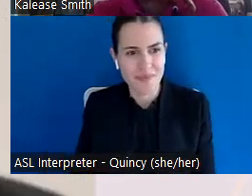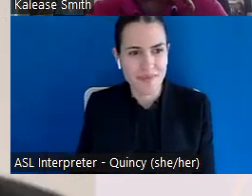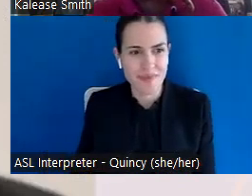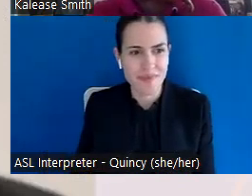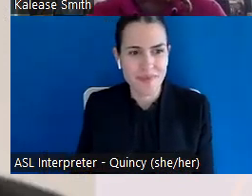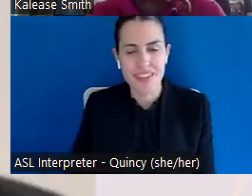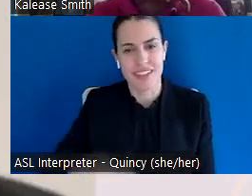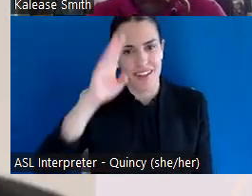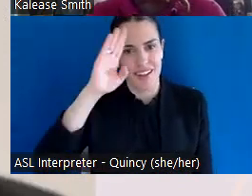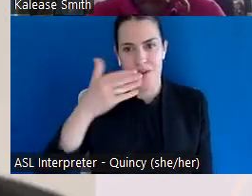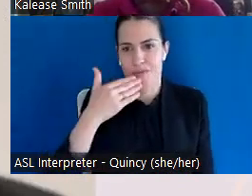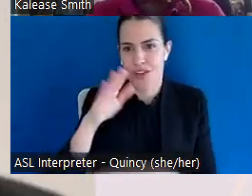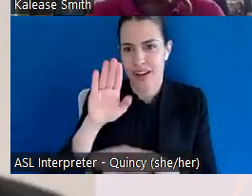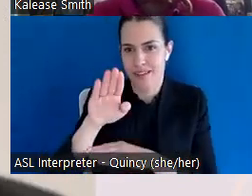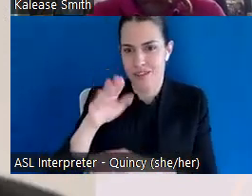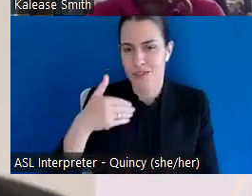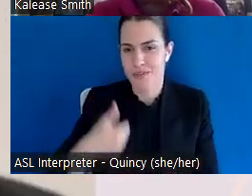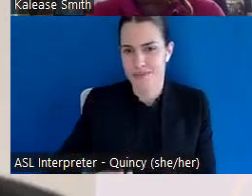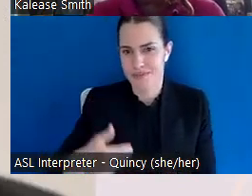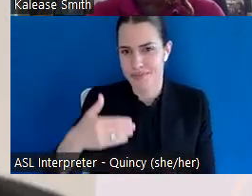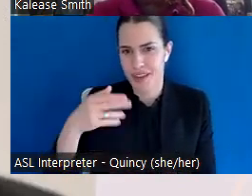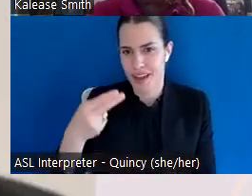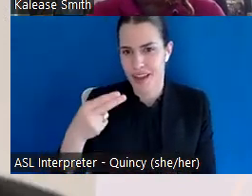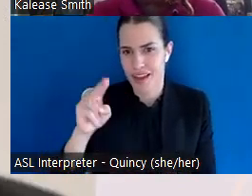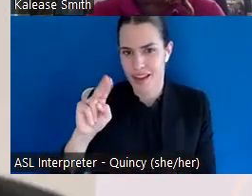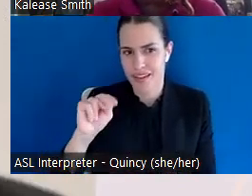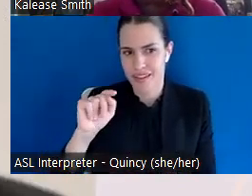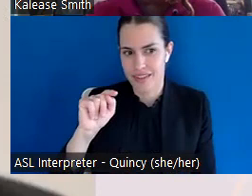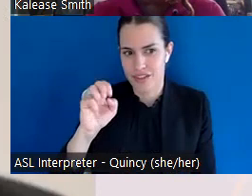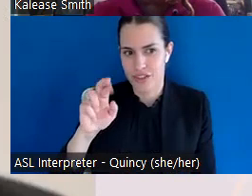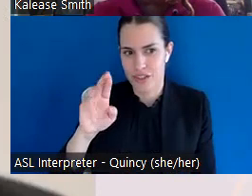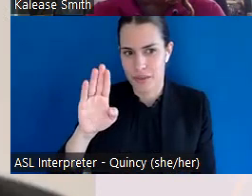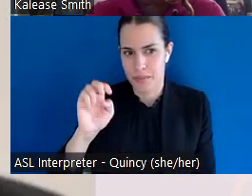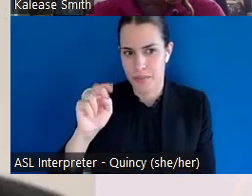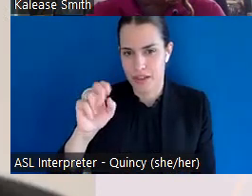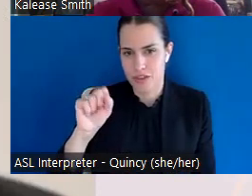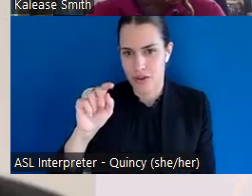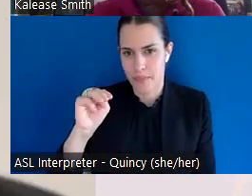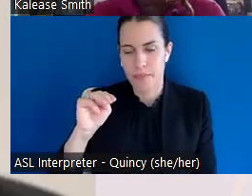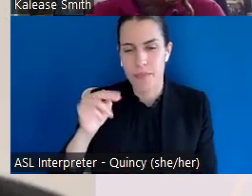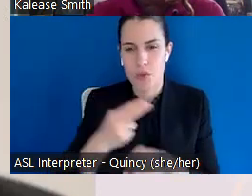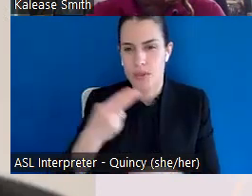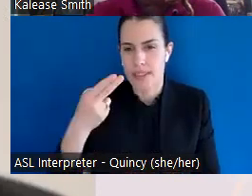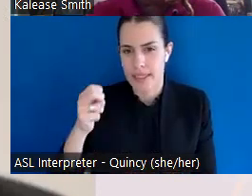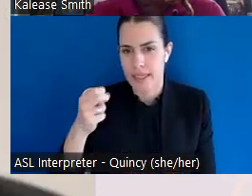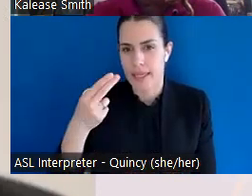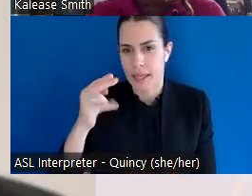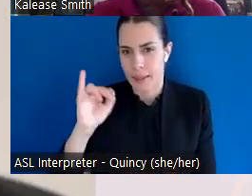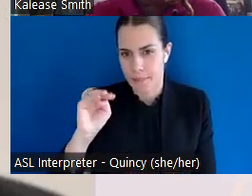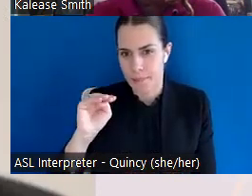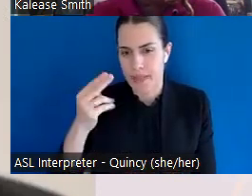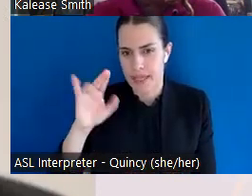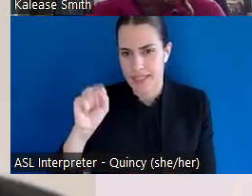All right, well, good afternoon, everyone. Hi, my name is Hunter Beckstrom. I use he, him, and his pronouns, and I am the